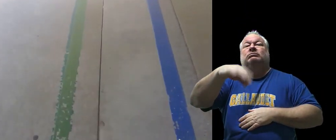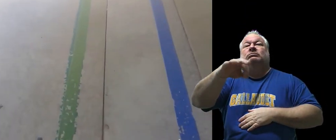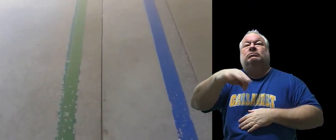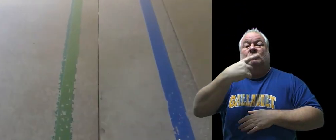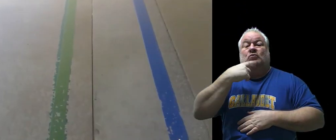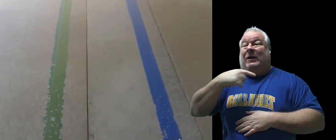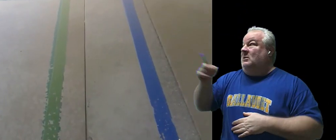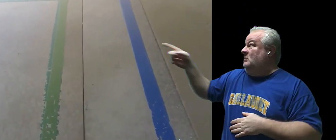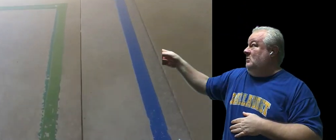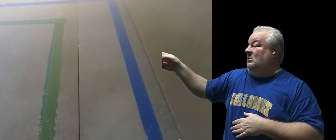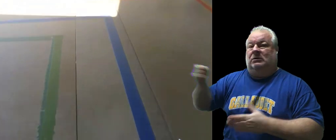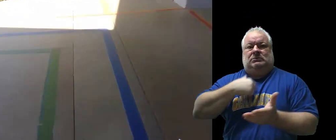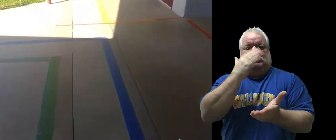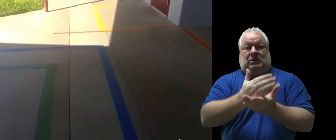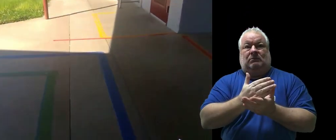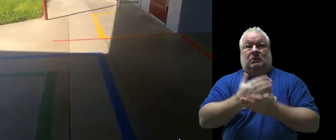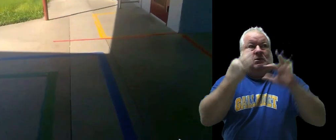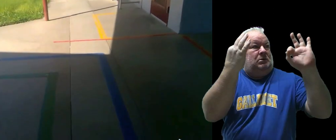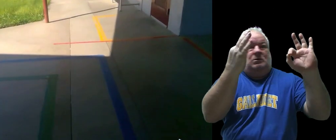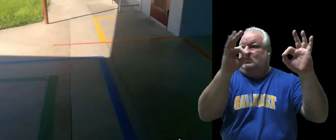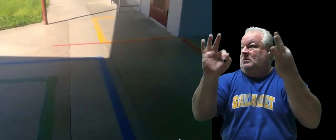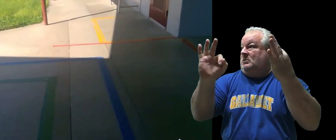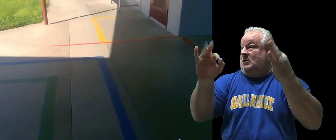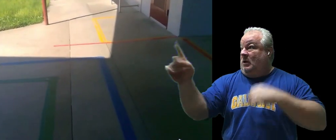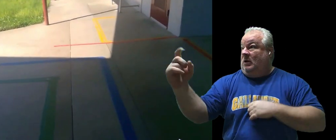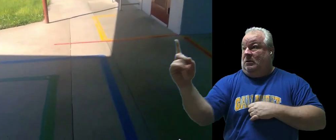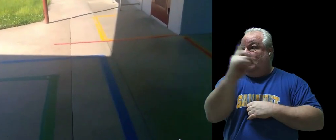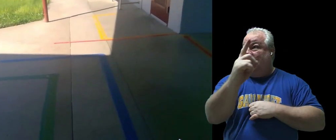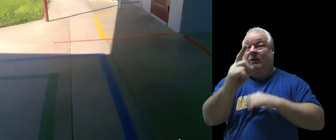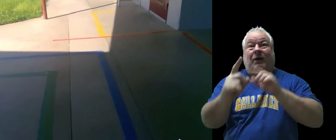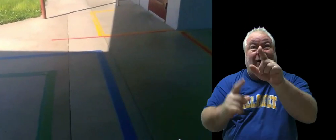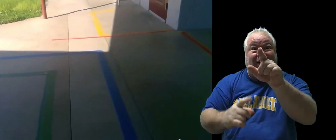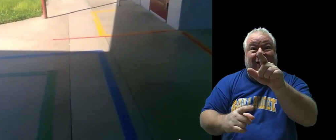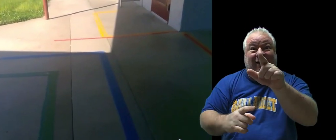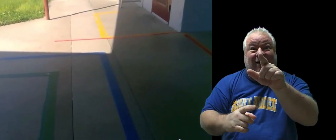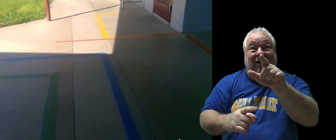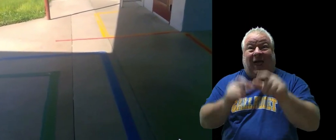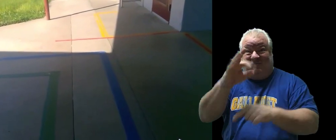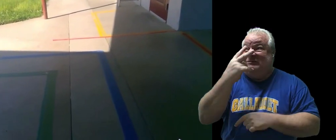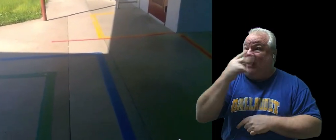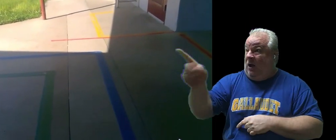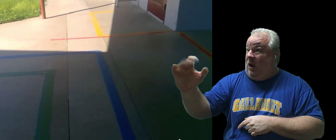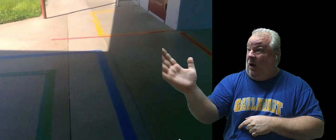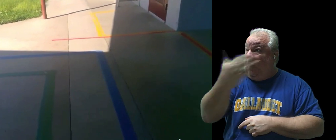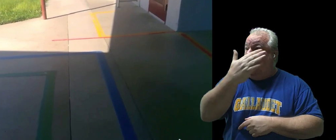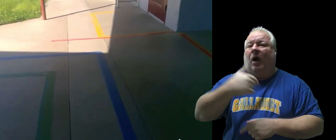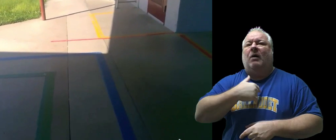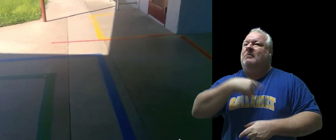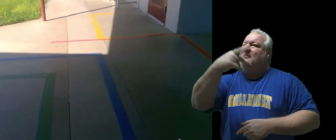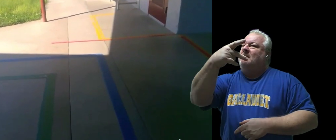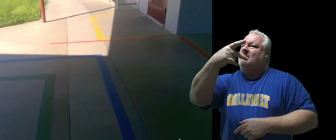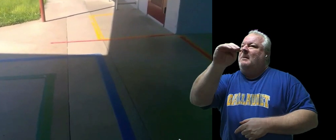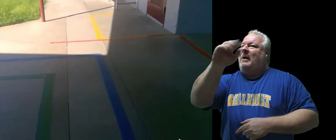red, you stop and you notice, is there someone that needs to cross? And it's a great time to practice